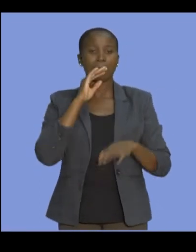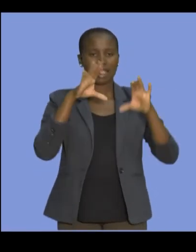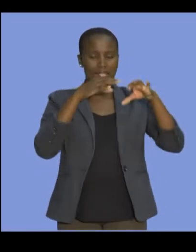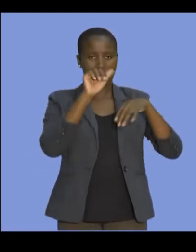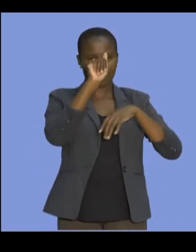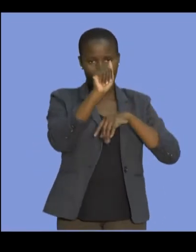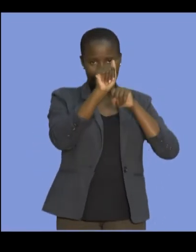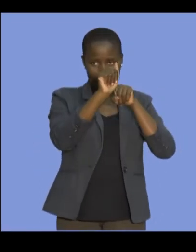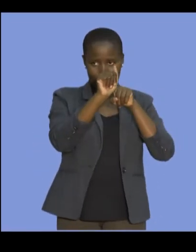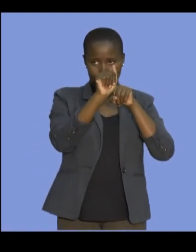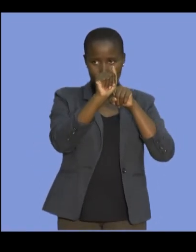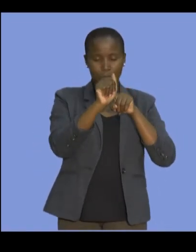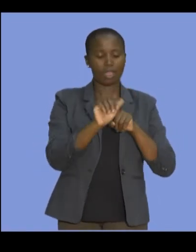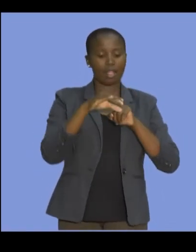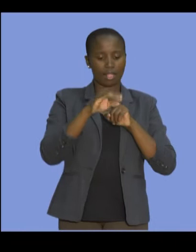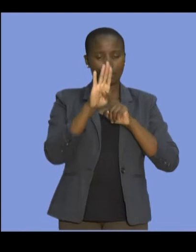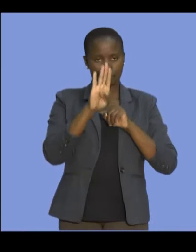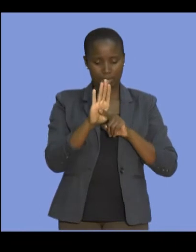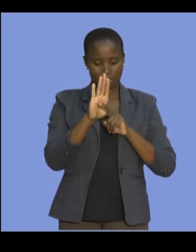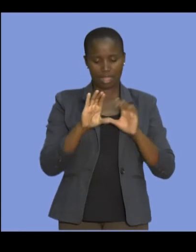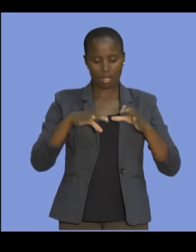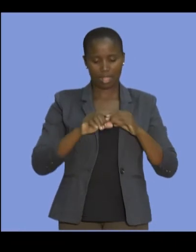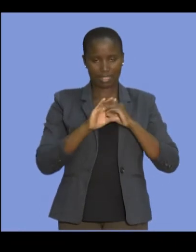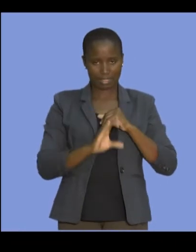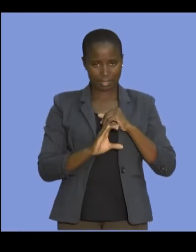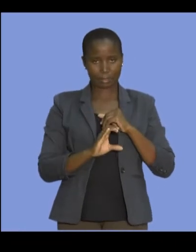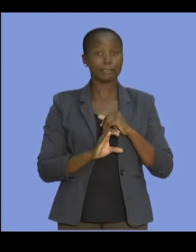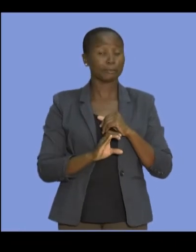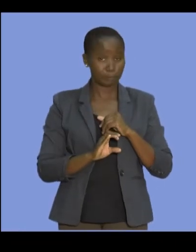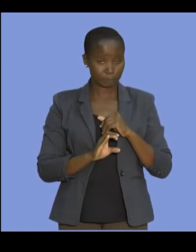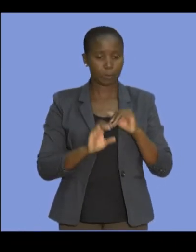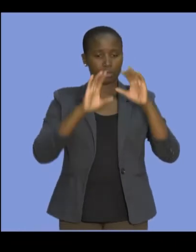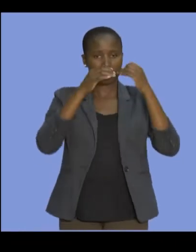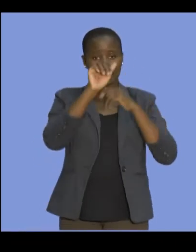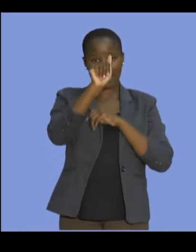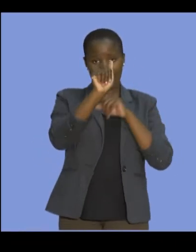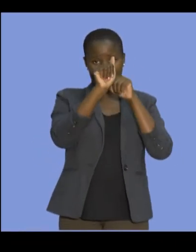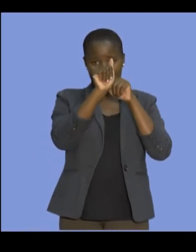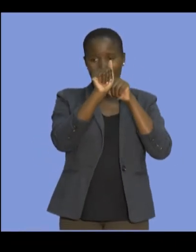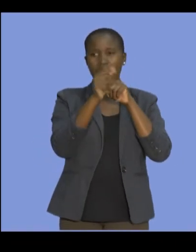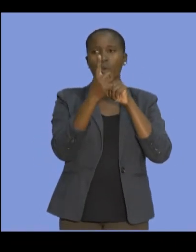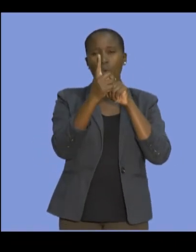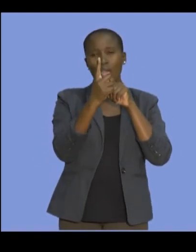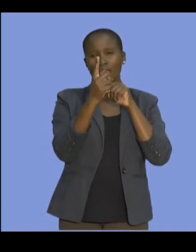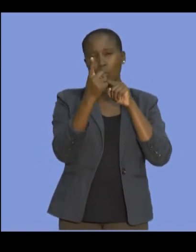A. This is class B. This is class C. So in class A, there's someone who got 1 out of 10,